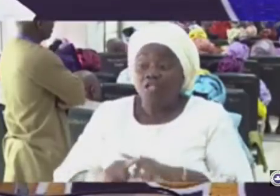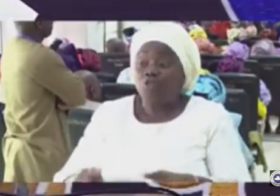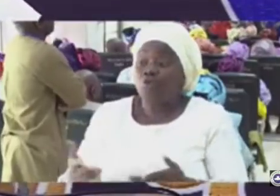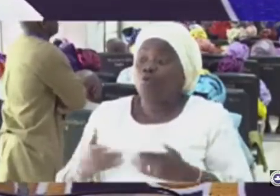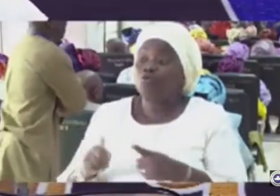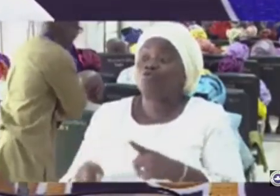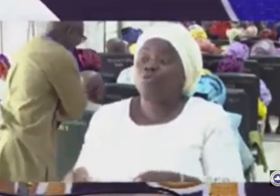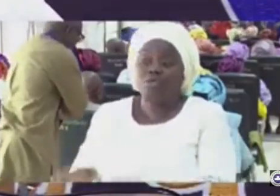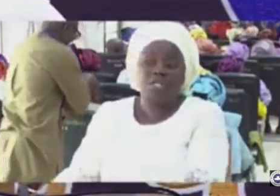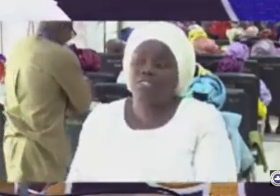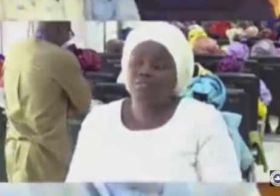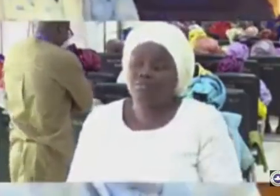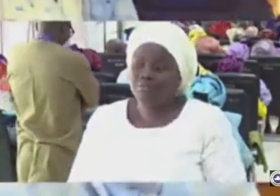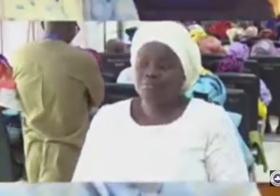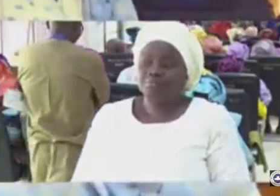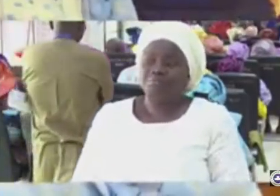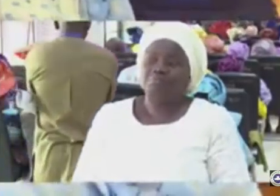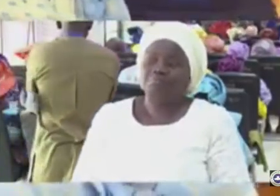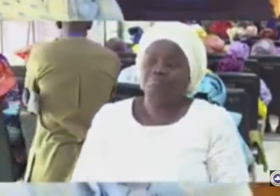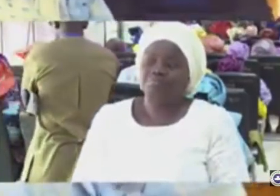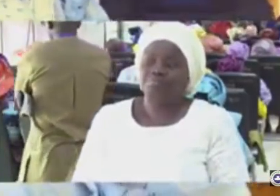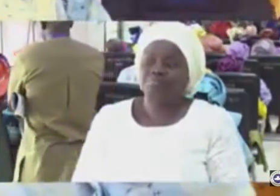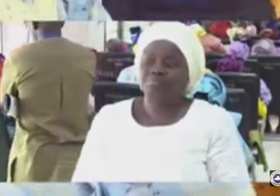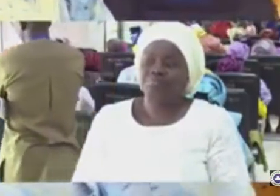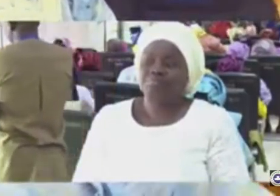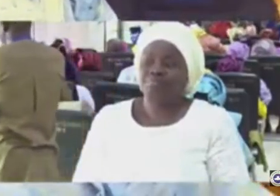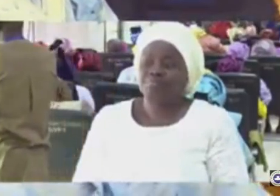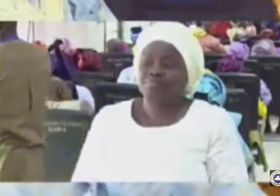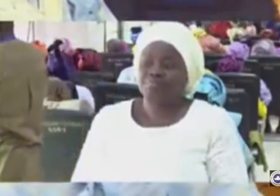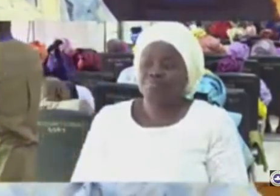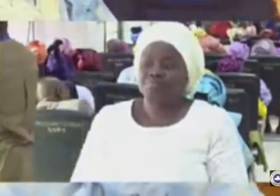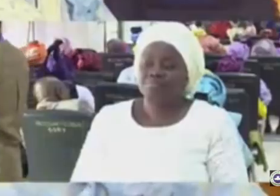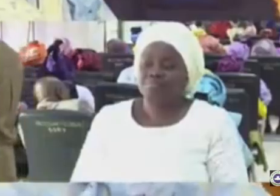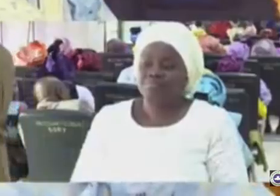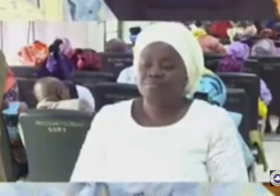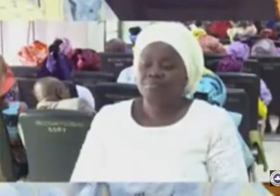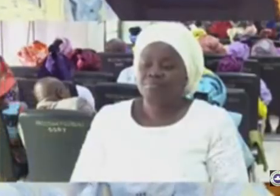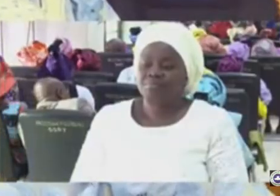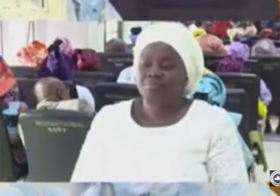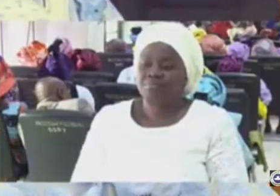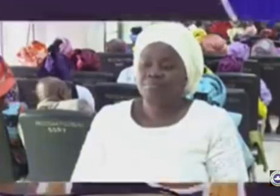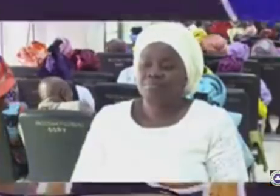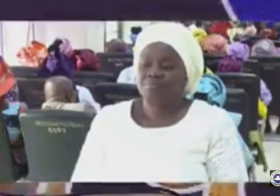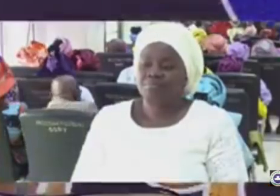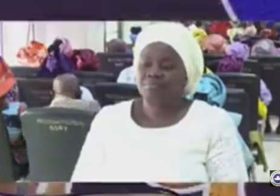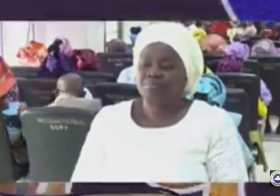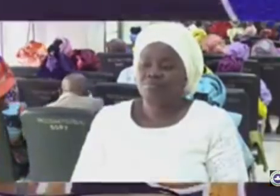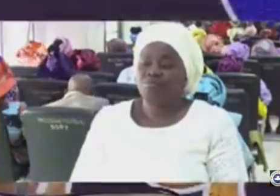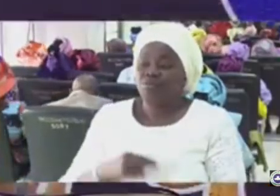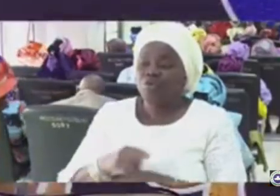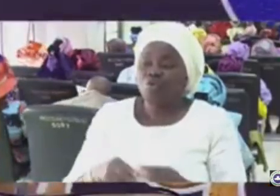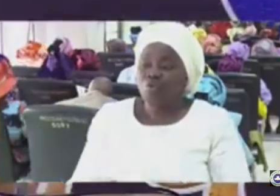ark." He got there and took the Ark of the Covenant of God. And the Bible said,